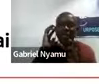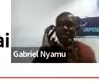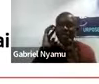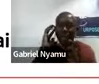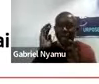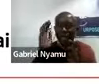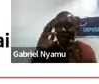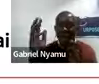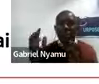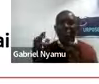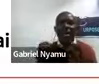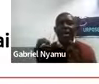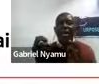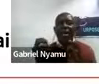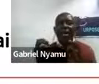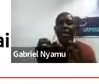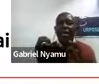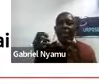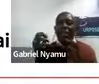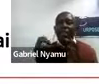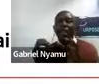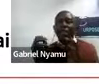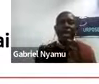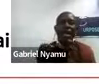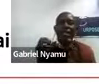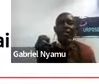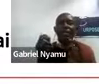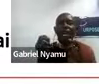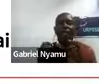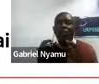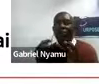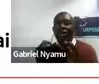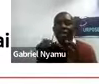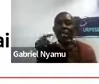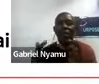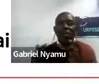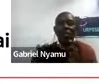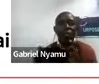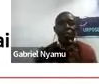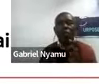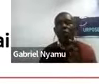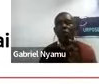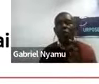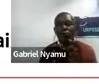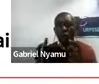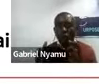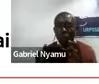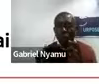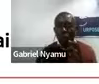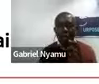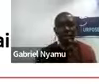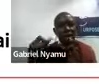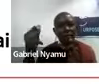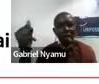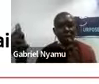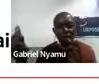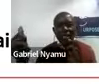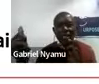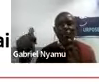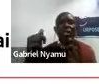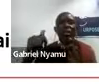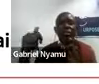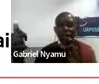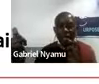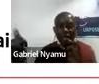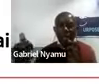can discuss for many time. And mostly we are kind of disrupted because of 4 components. There's a mission, that